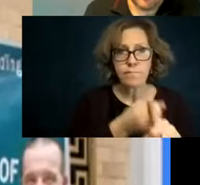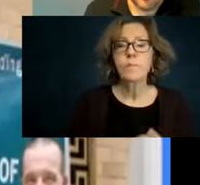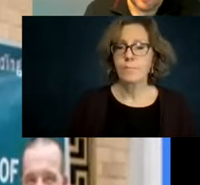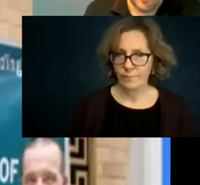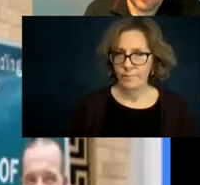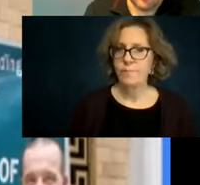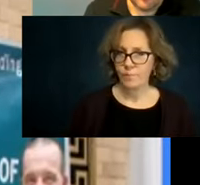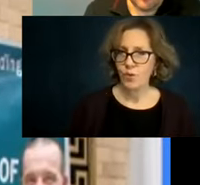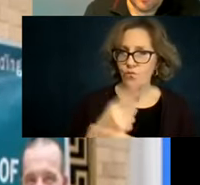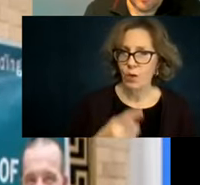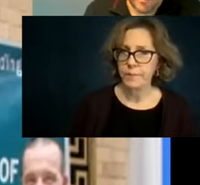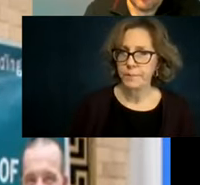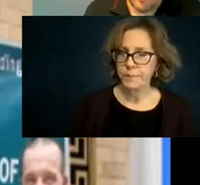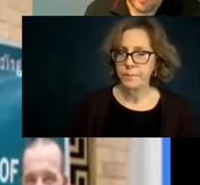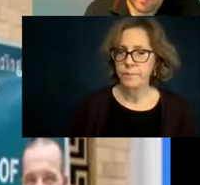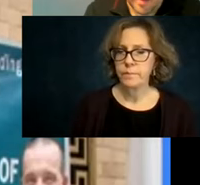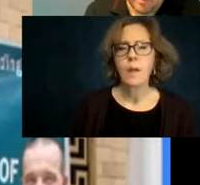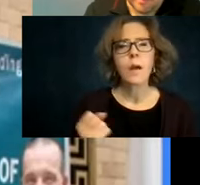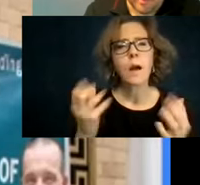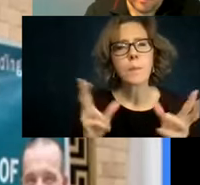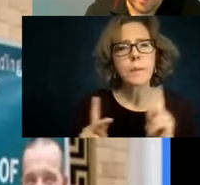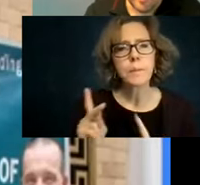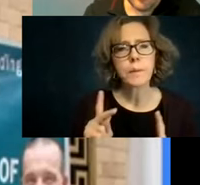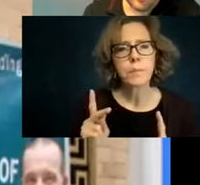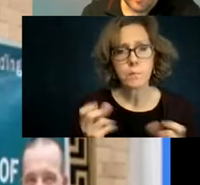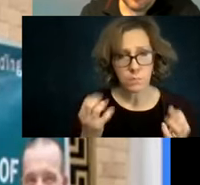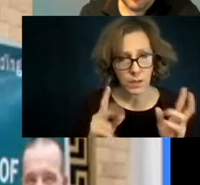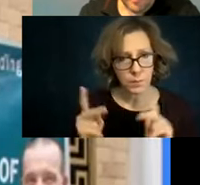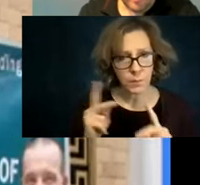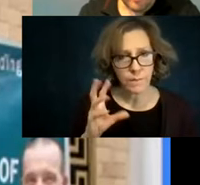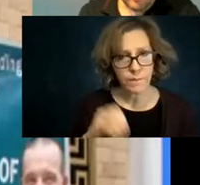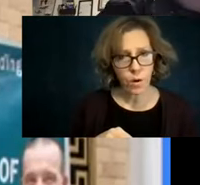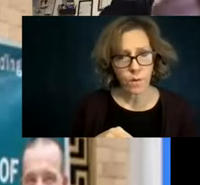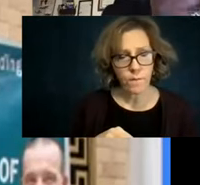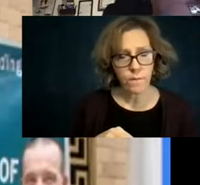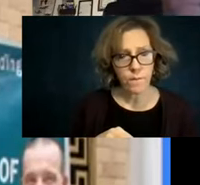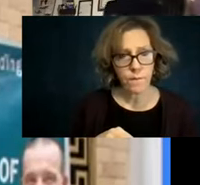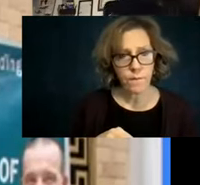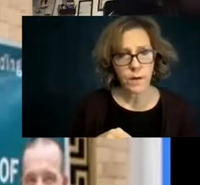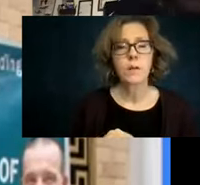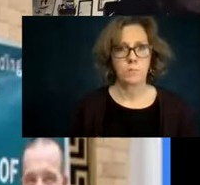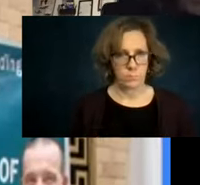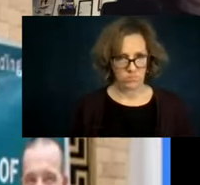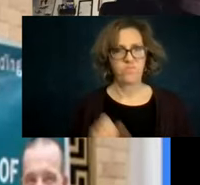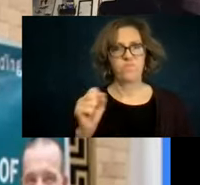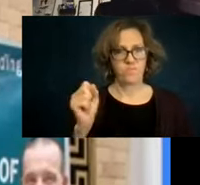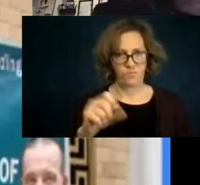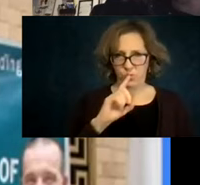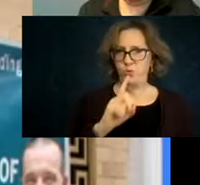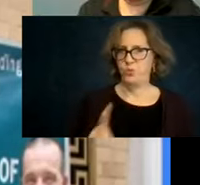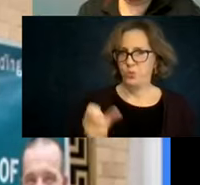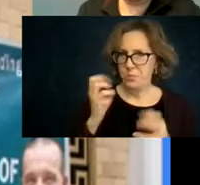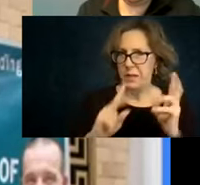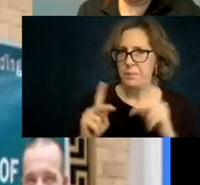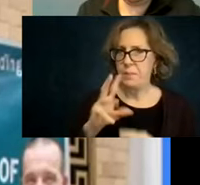And so how many, were there a lot of, you said a lot of people were involved? Yes, a lot of people was involved. People